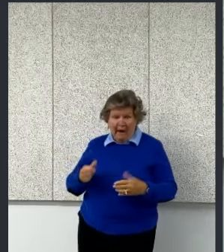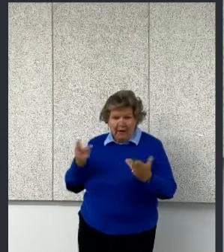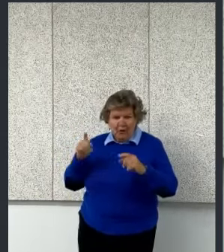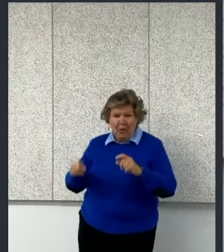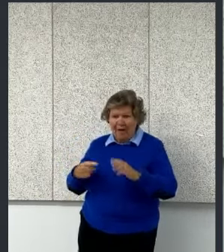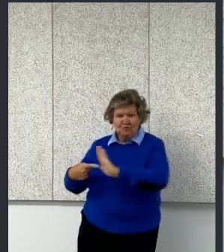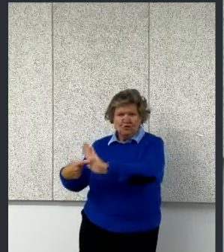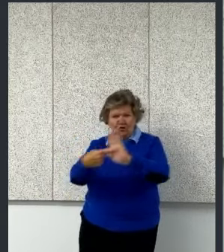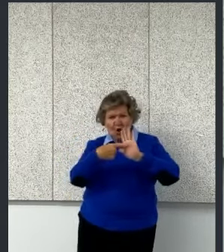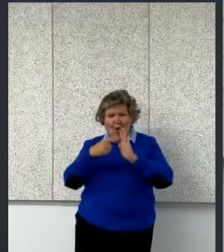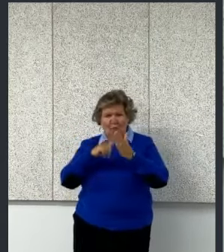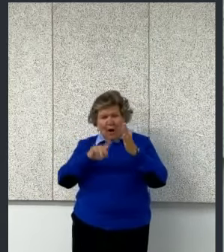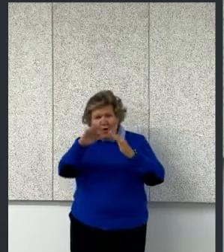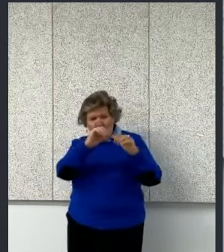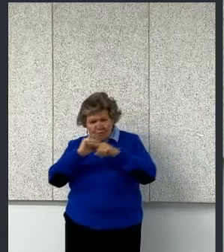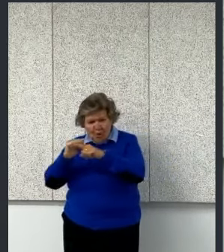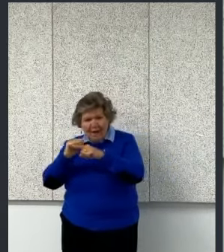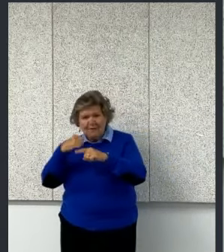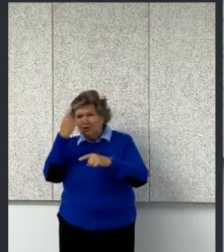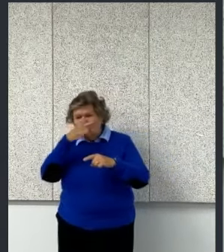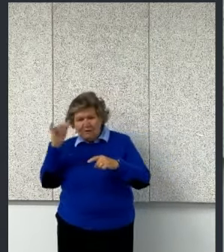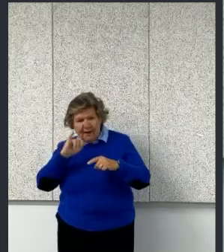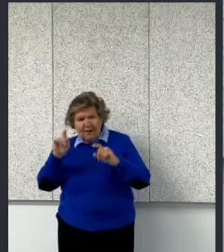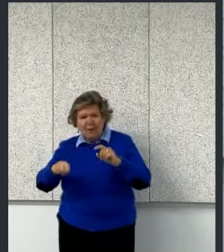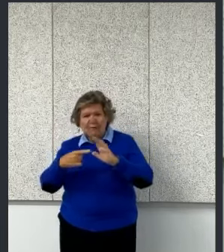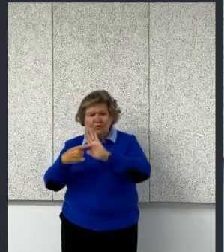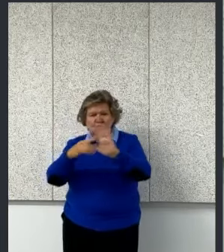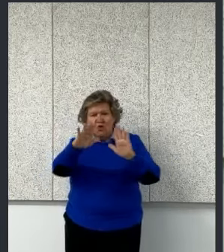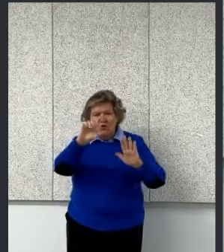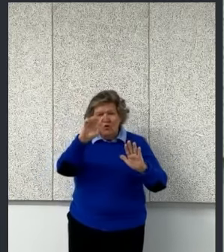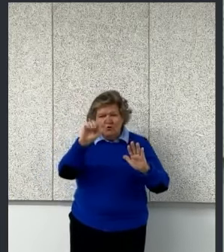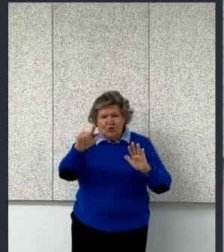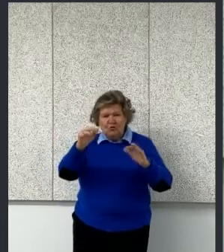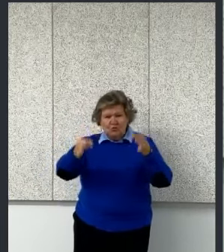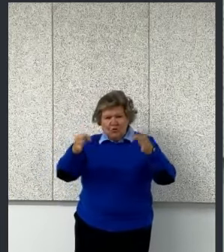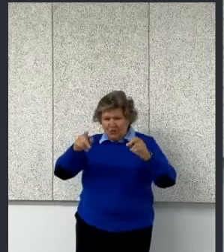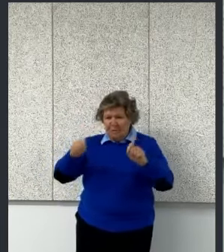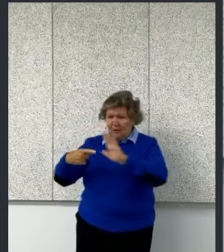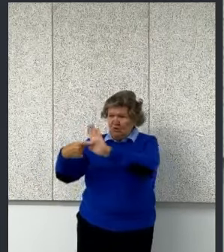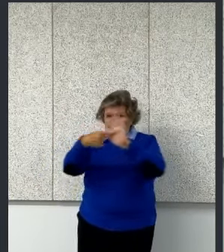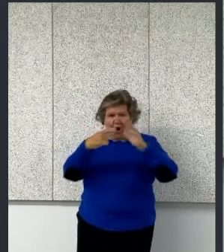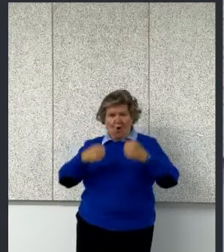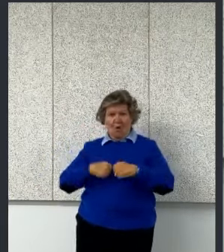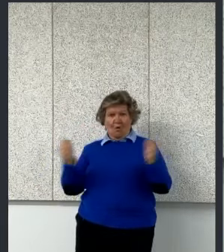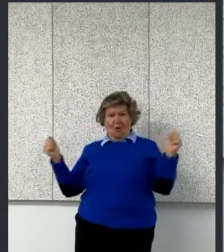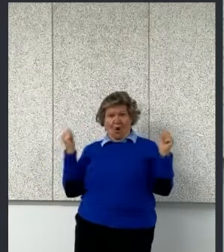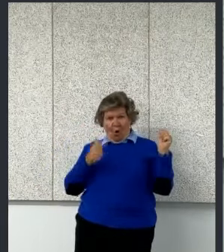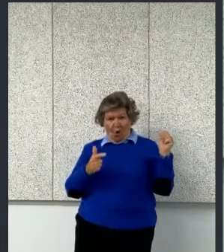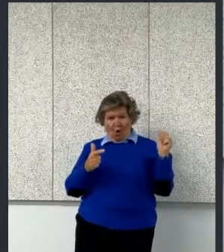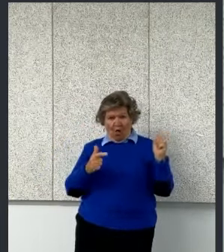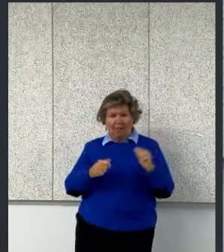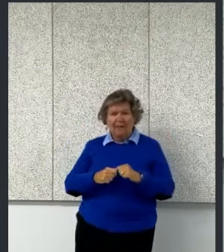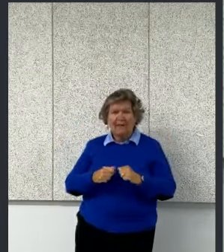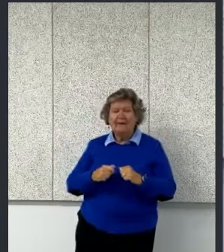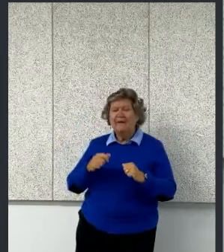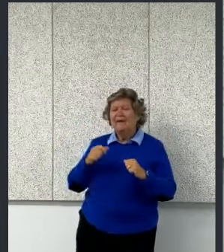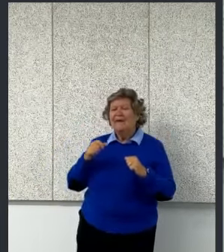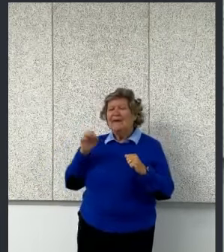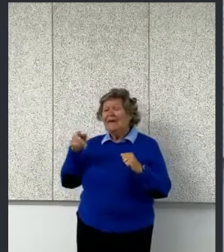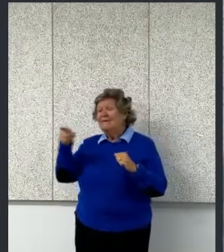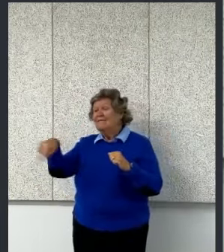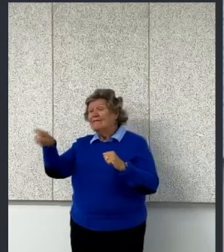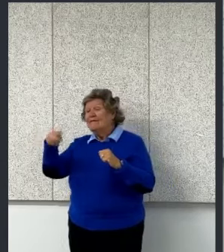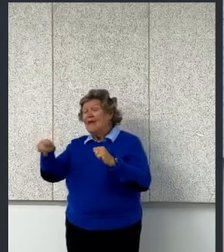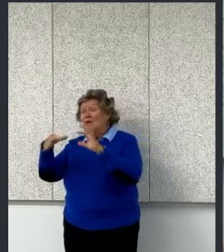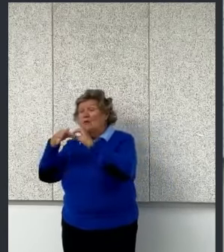what the equitable practices are, and if assessing if an organization is at a diversity place or if they